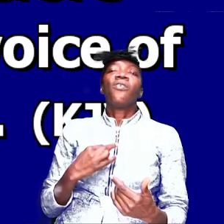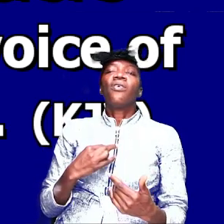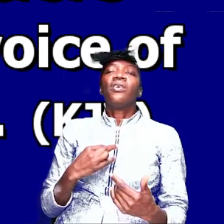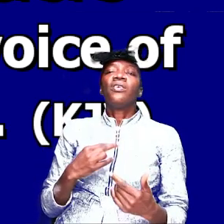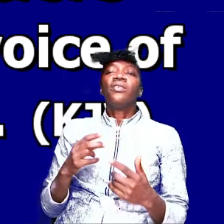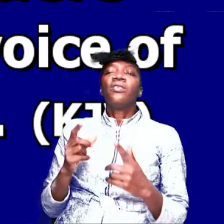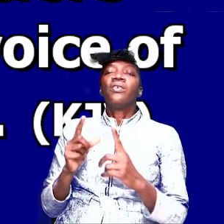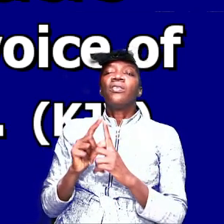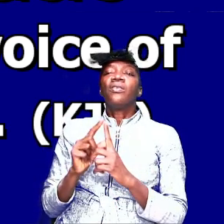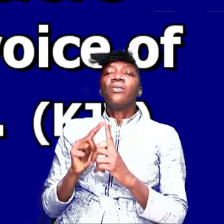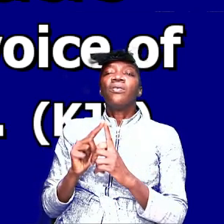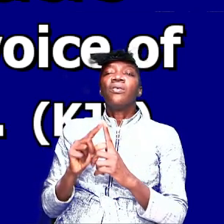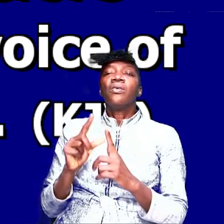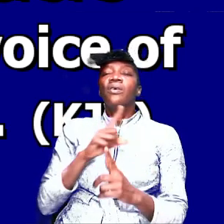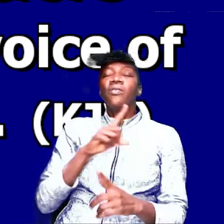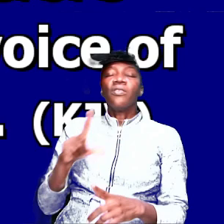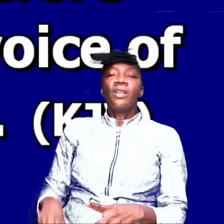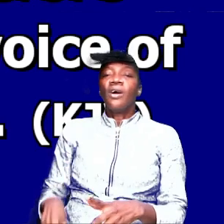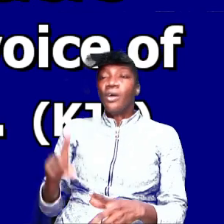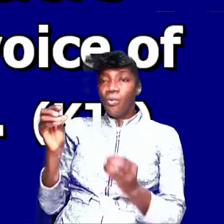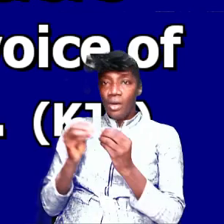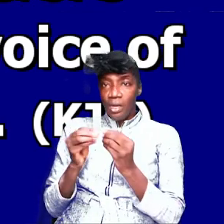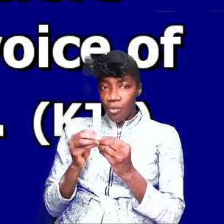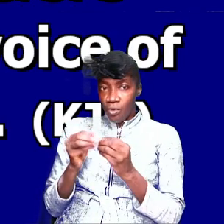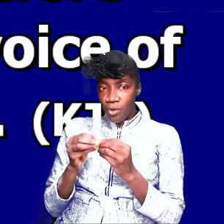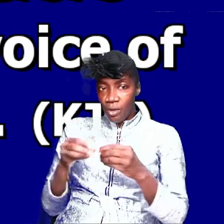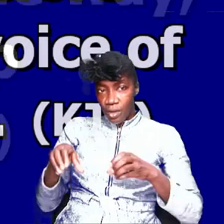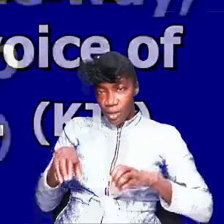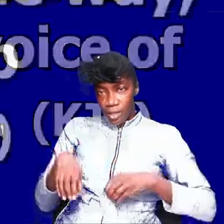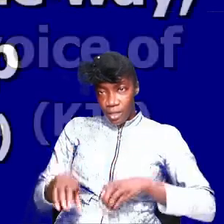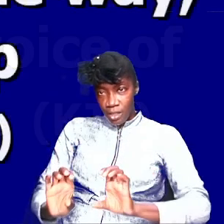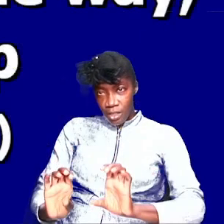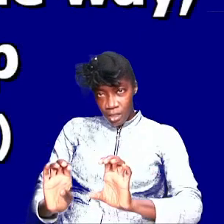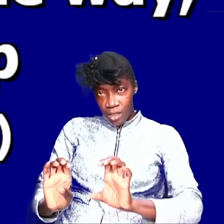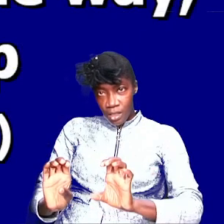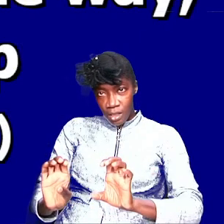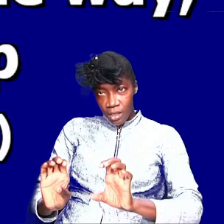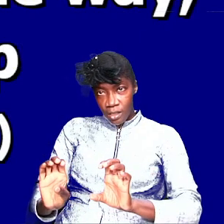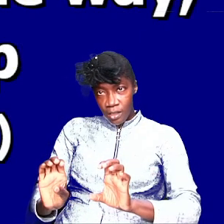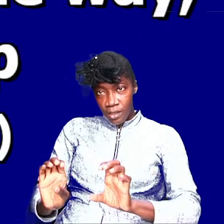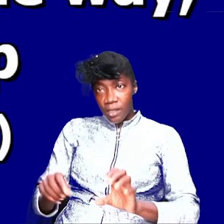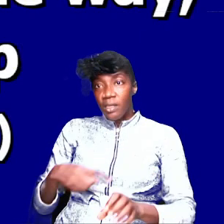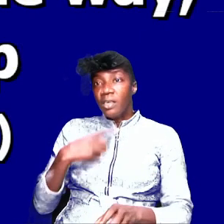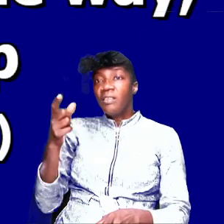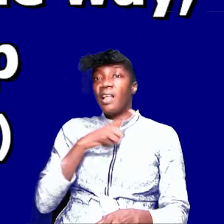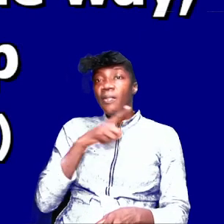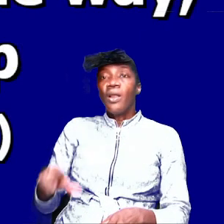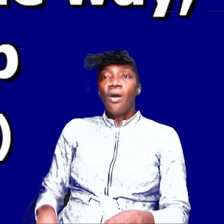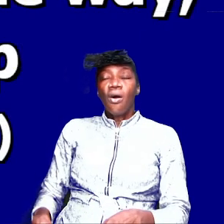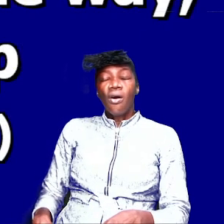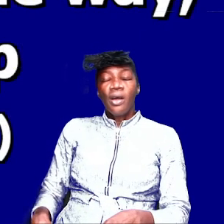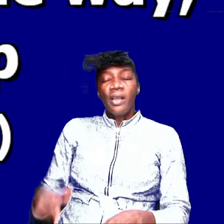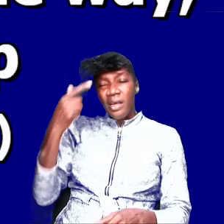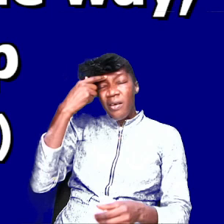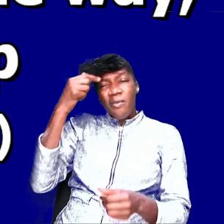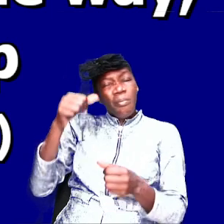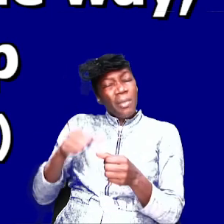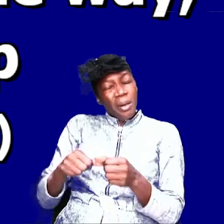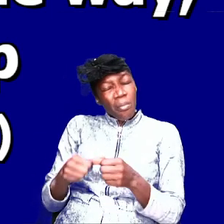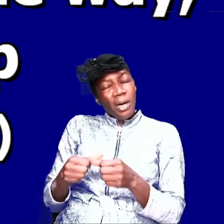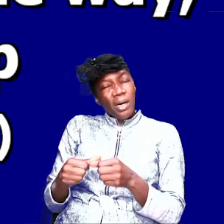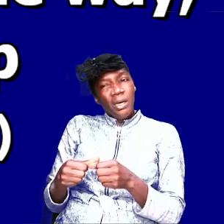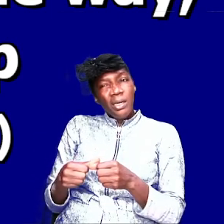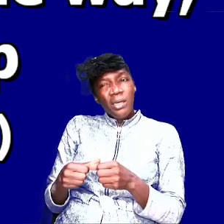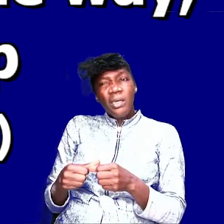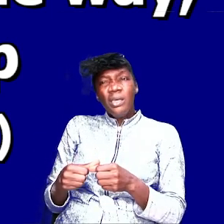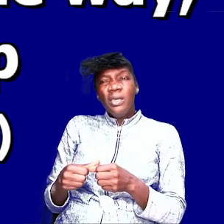voice of the Lord. One more chance God given him. Next. Thus saith the Lord of hosts, I remember